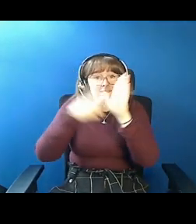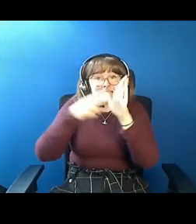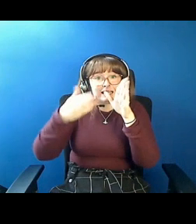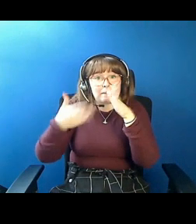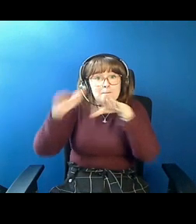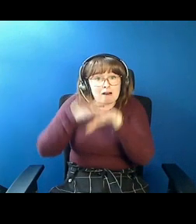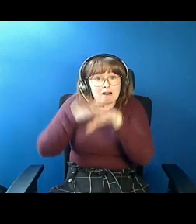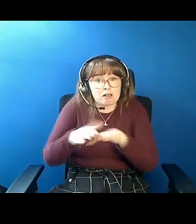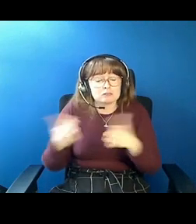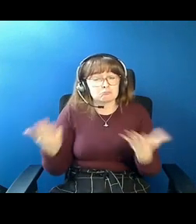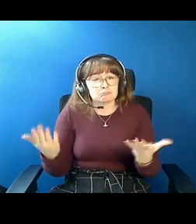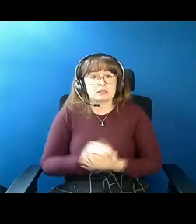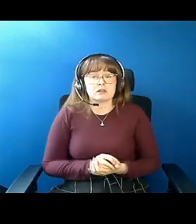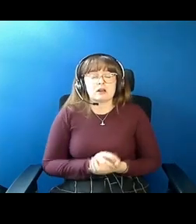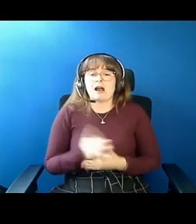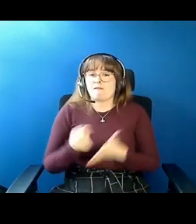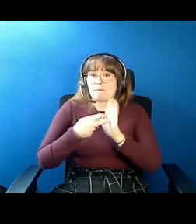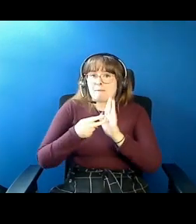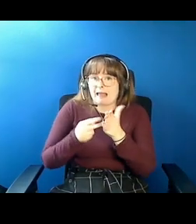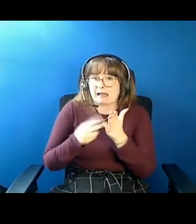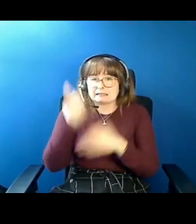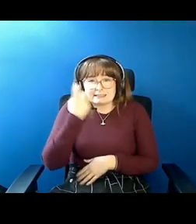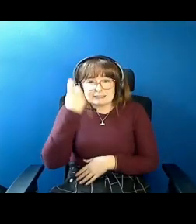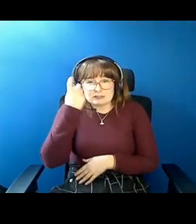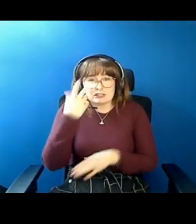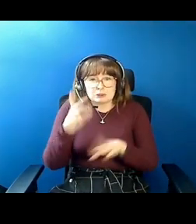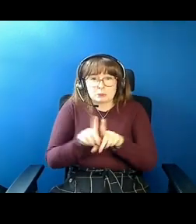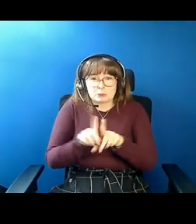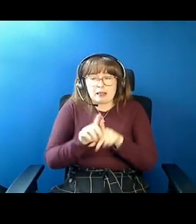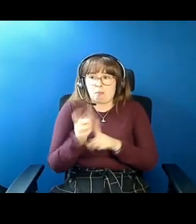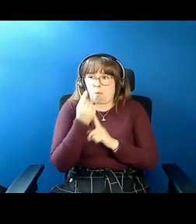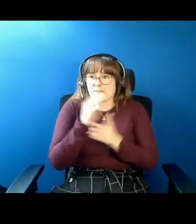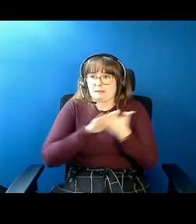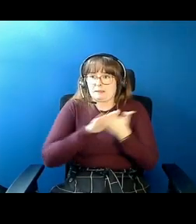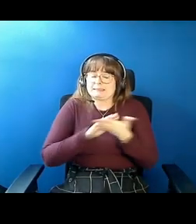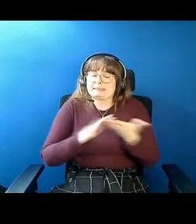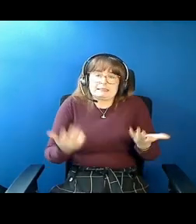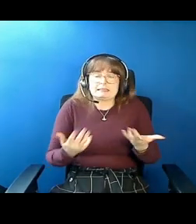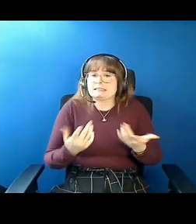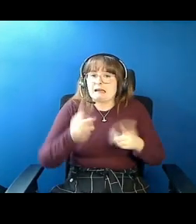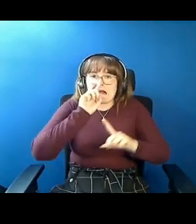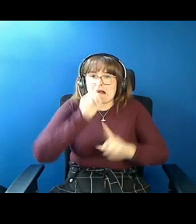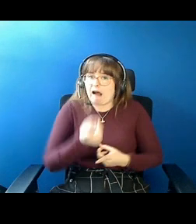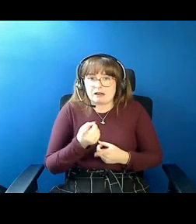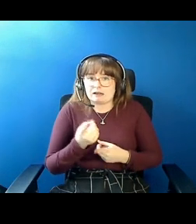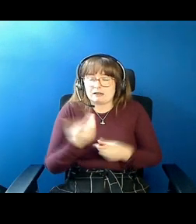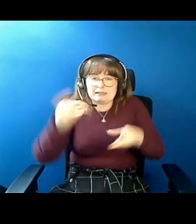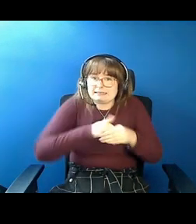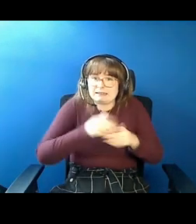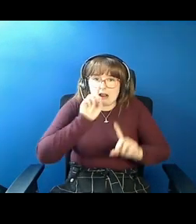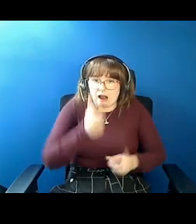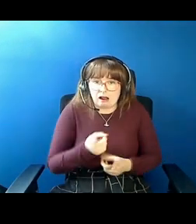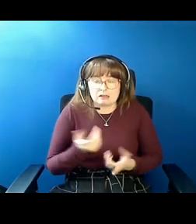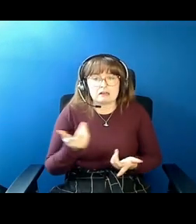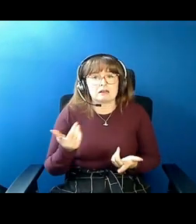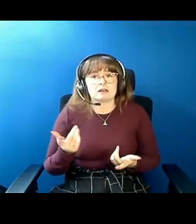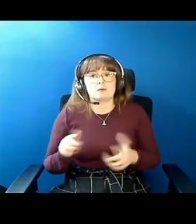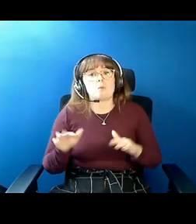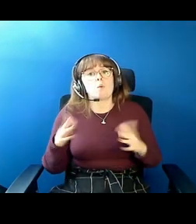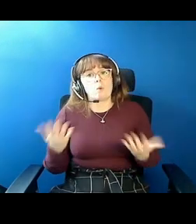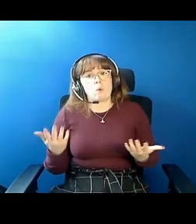There's planning considerations that might mean actually we can't do a particular measure there, or we're going